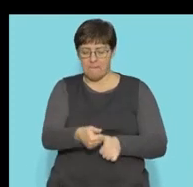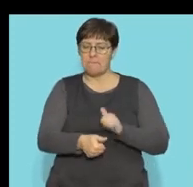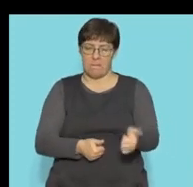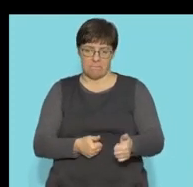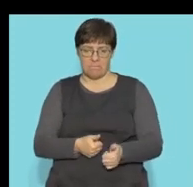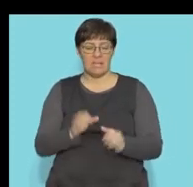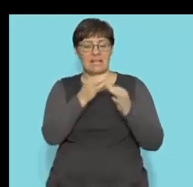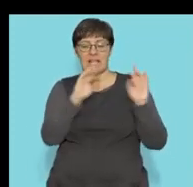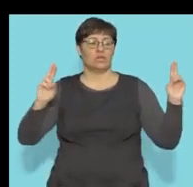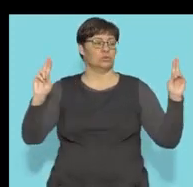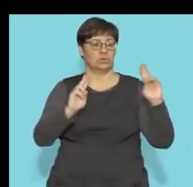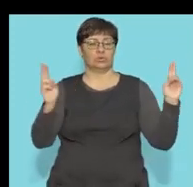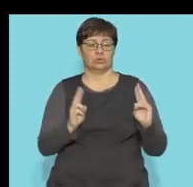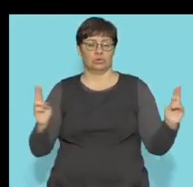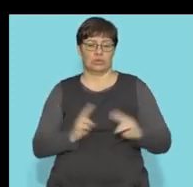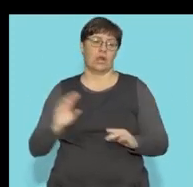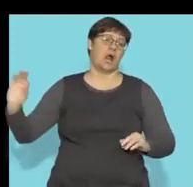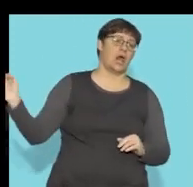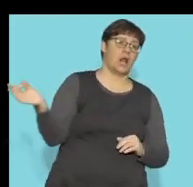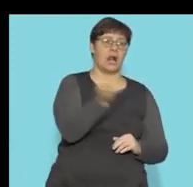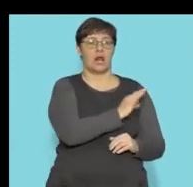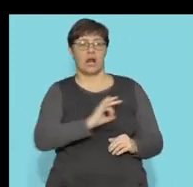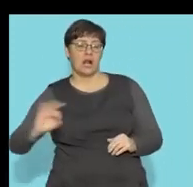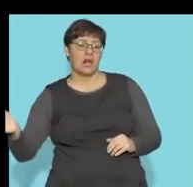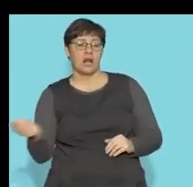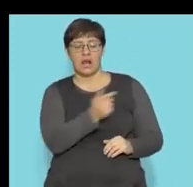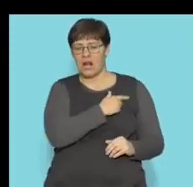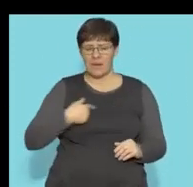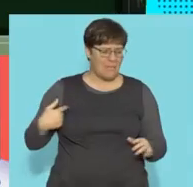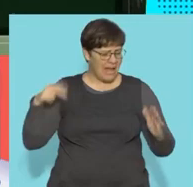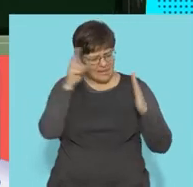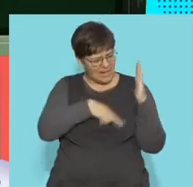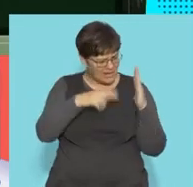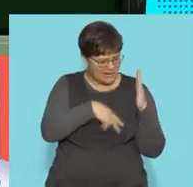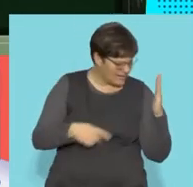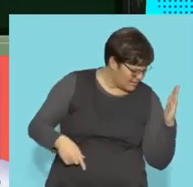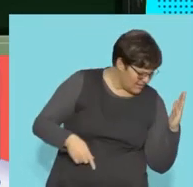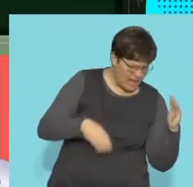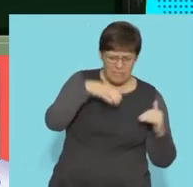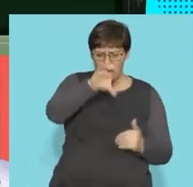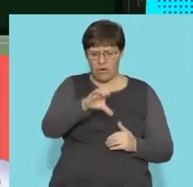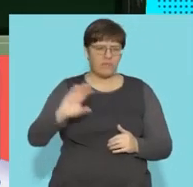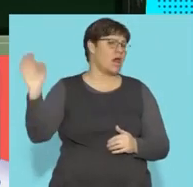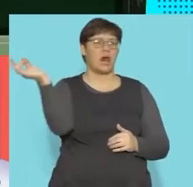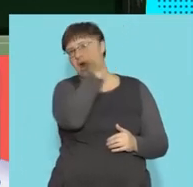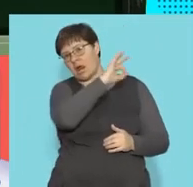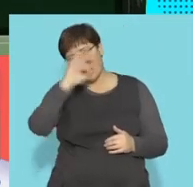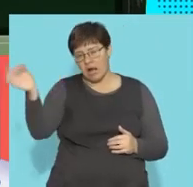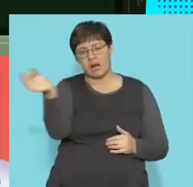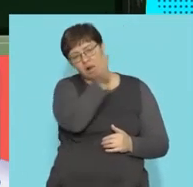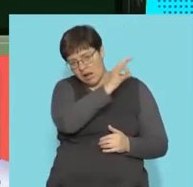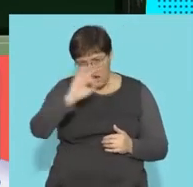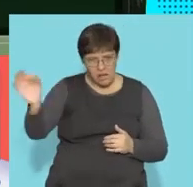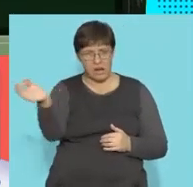So avoid long, complex sentences. I hate it when I have to mark a paragraph and the learner has gone this